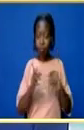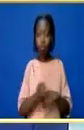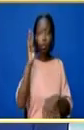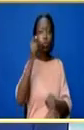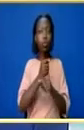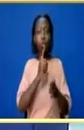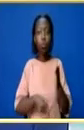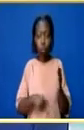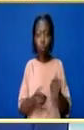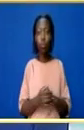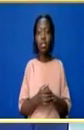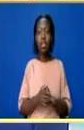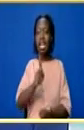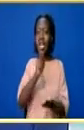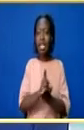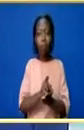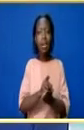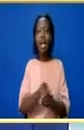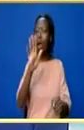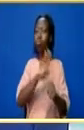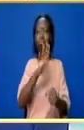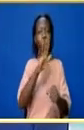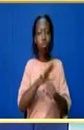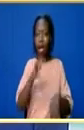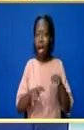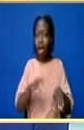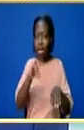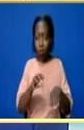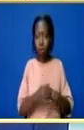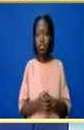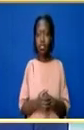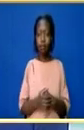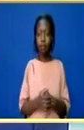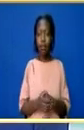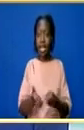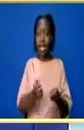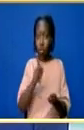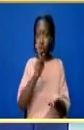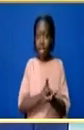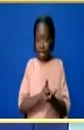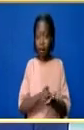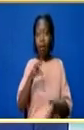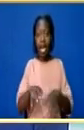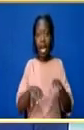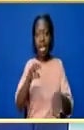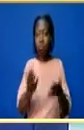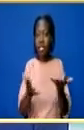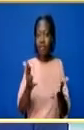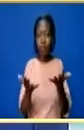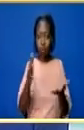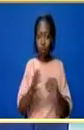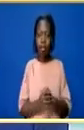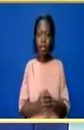call overgrazing. You are supposed to remove them from there. Okay. Spread them evenly in your